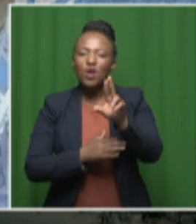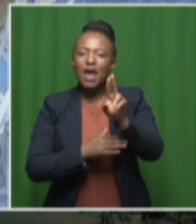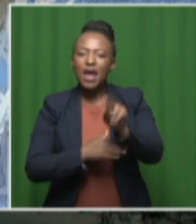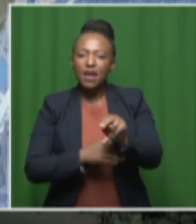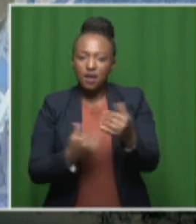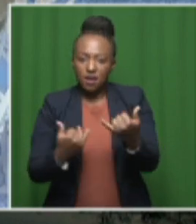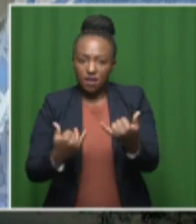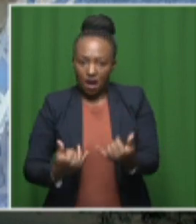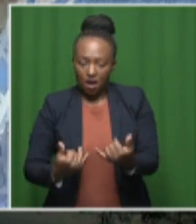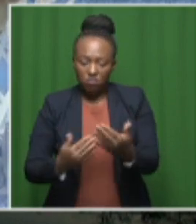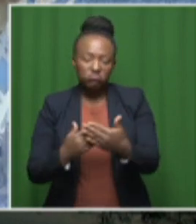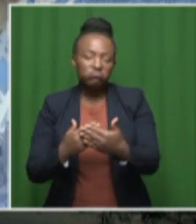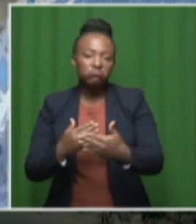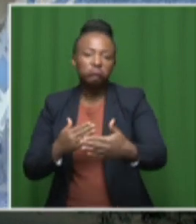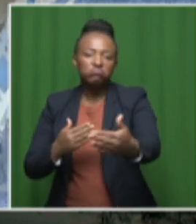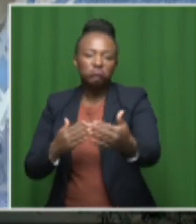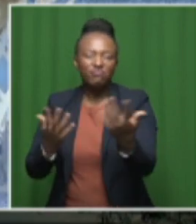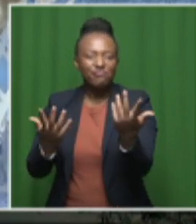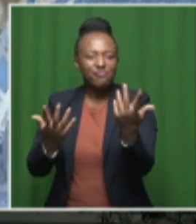in the 21st century?